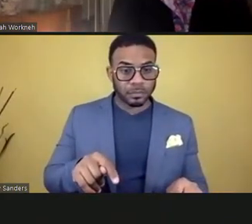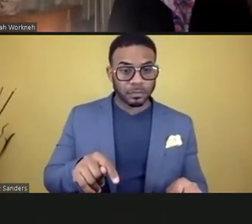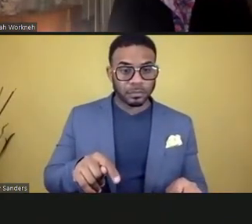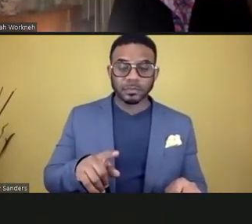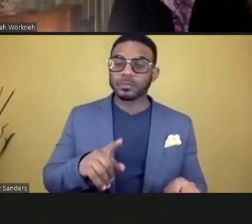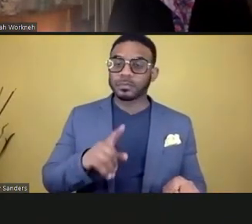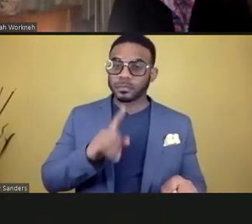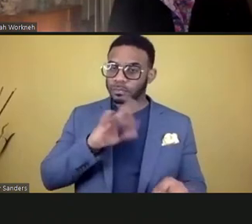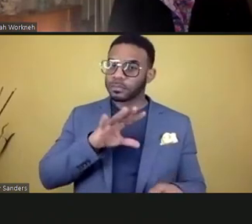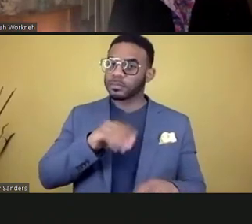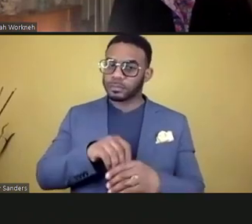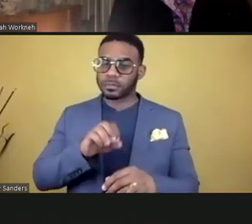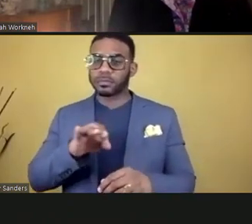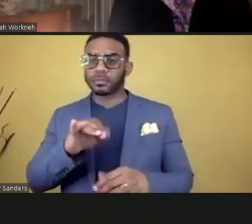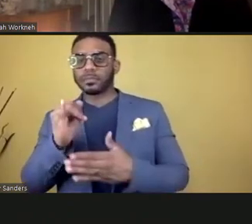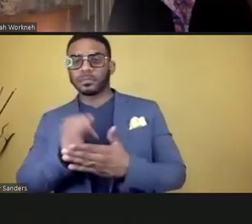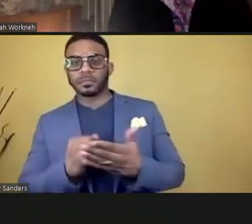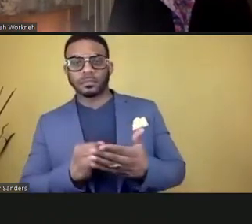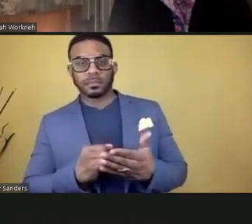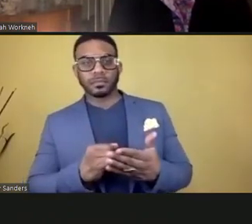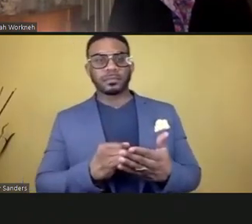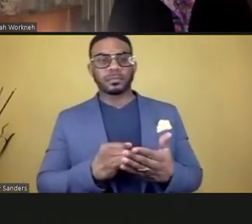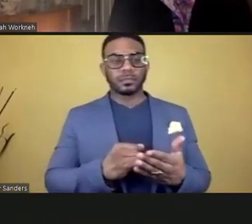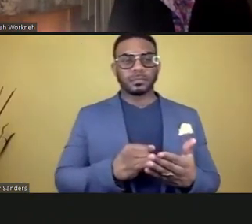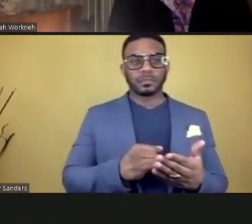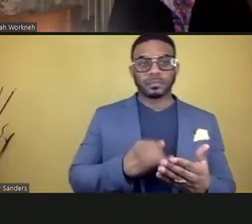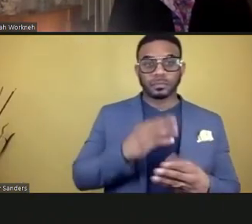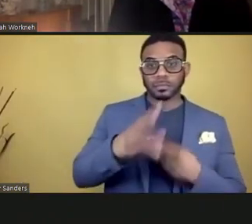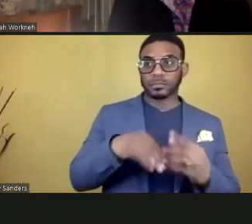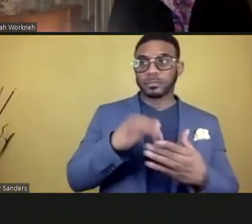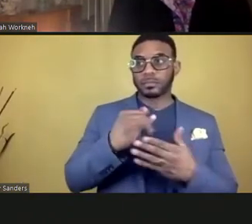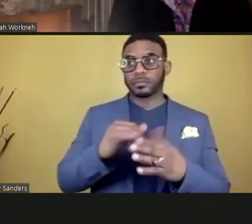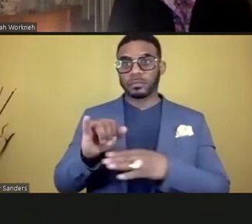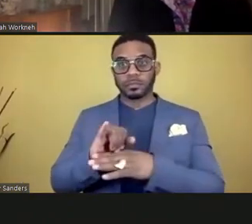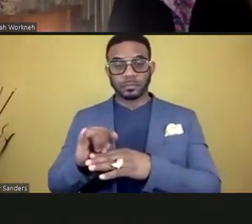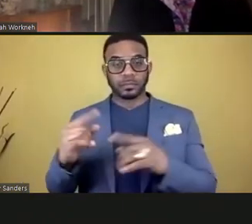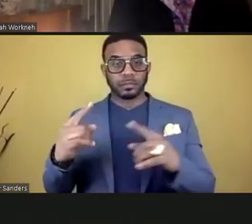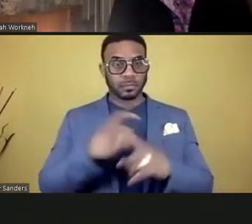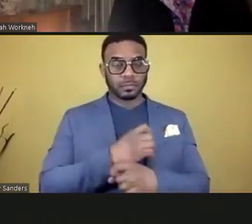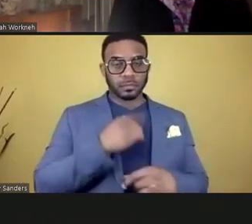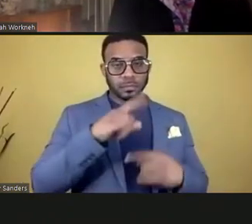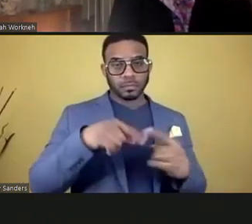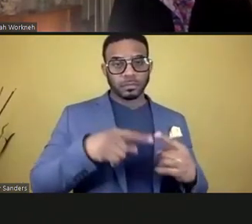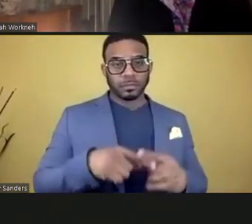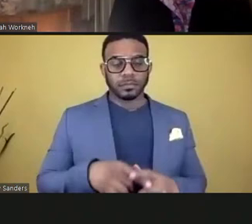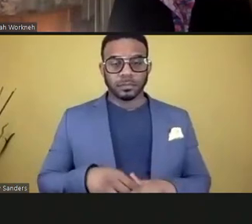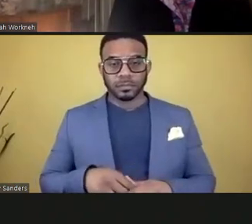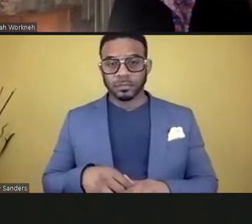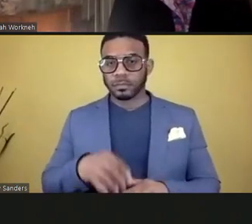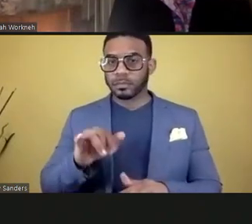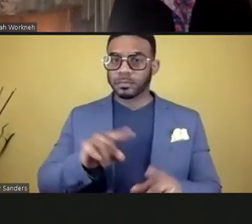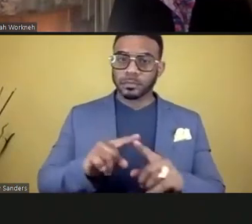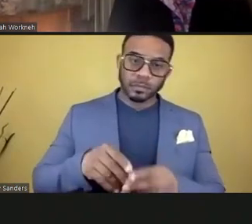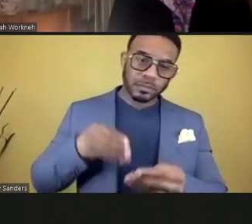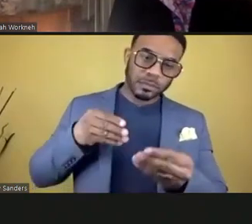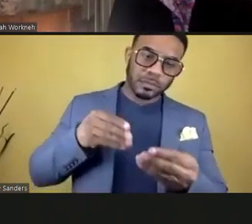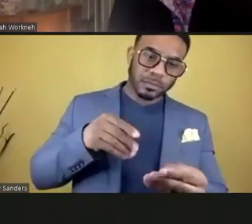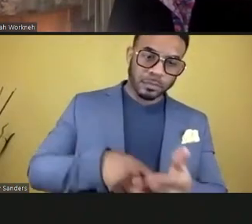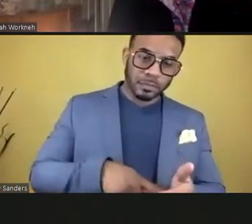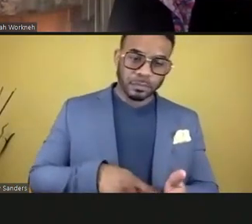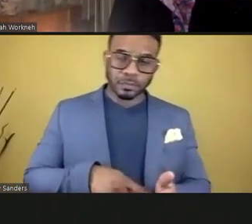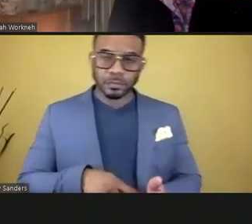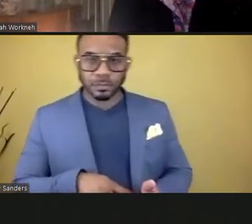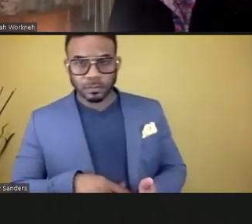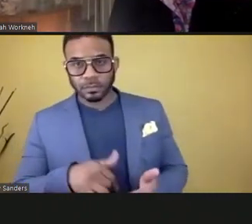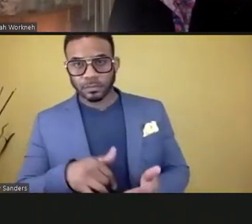It is part of the art world, the art industry complex that we've talked about that also feeds this and